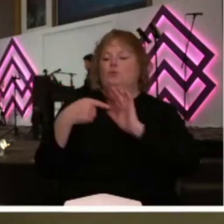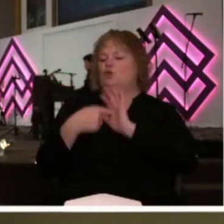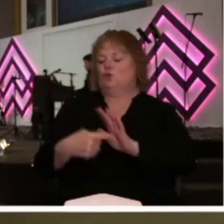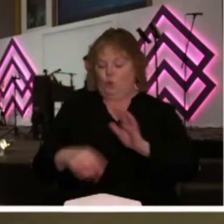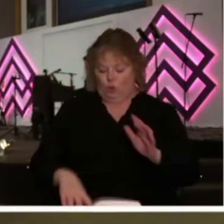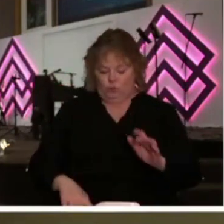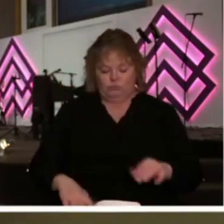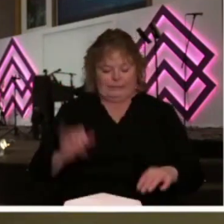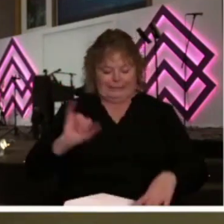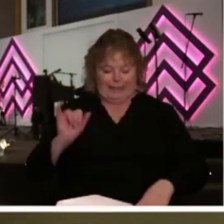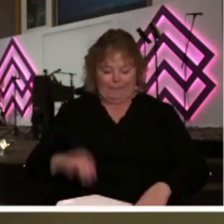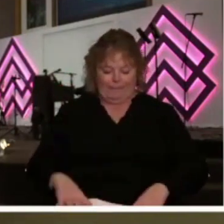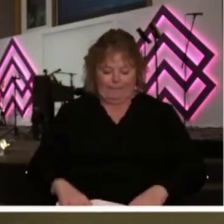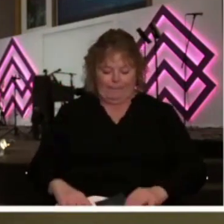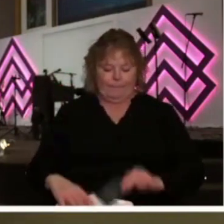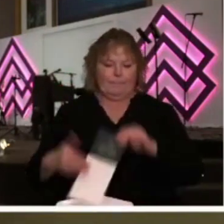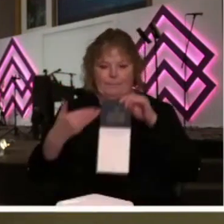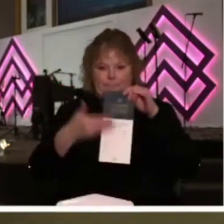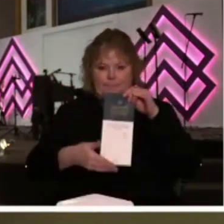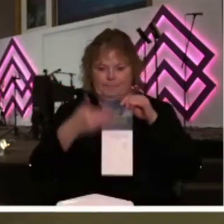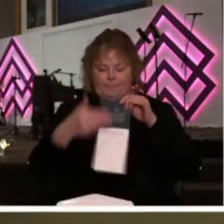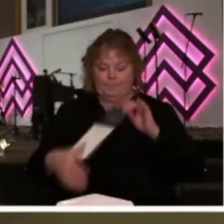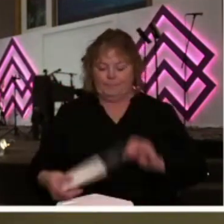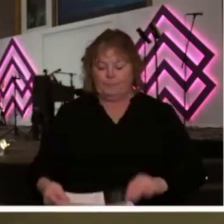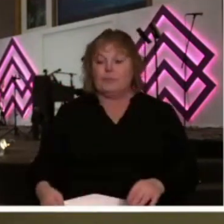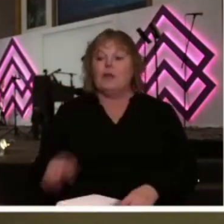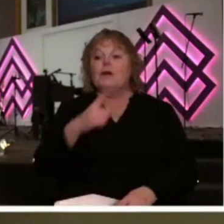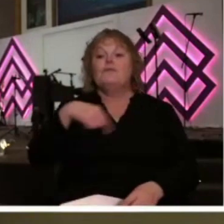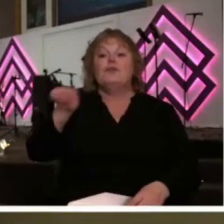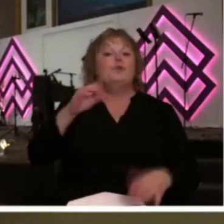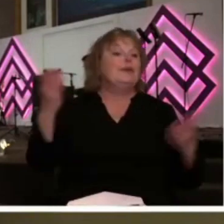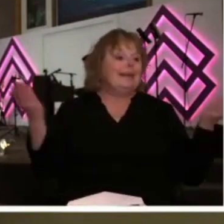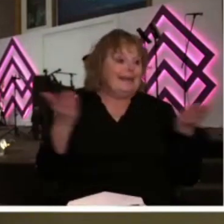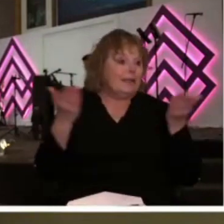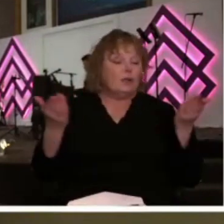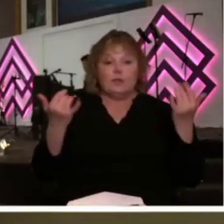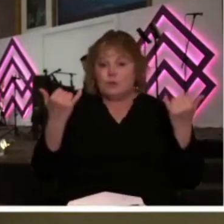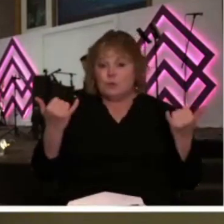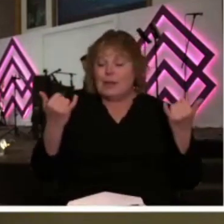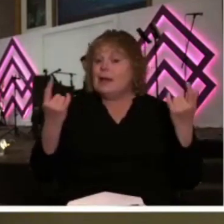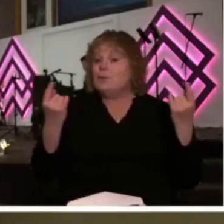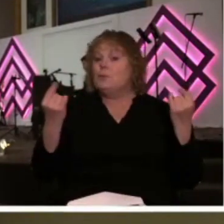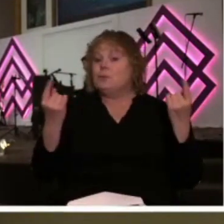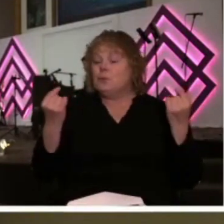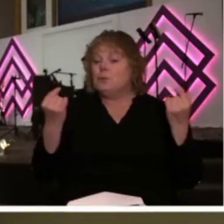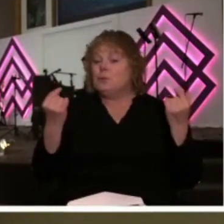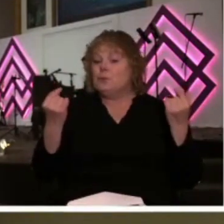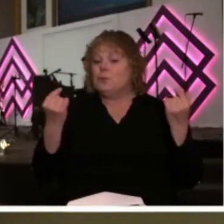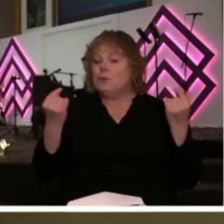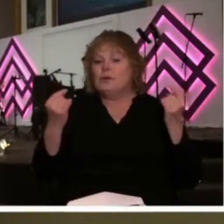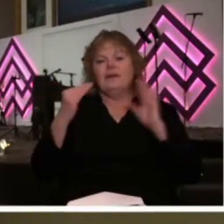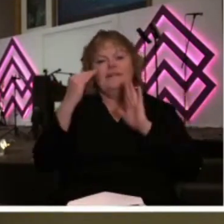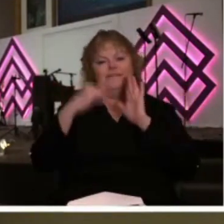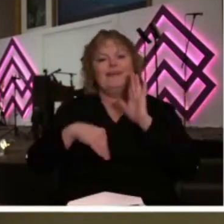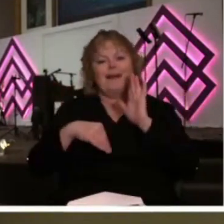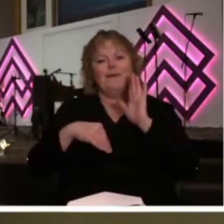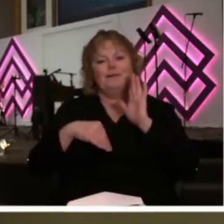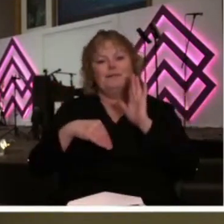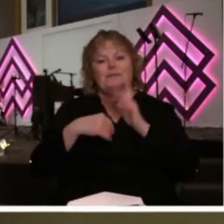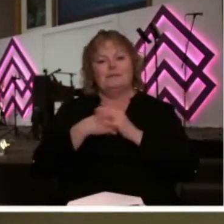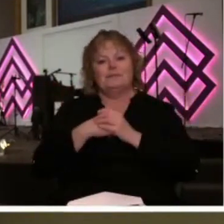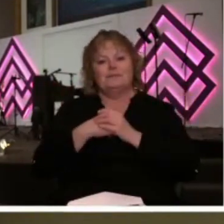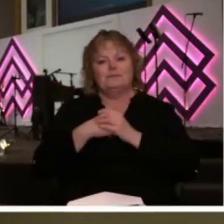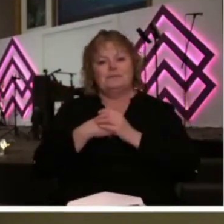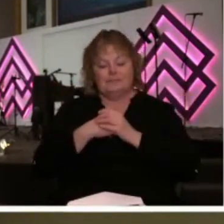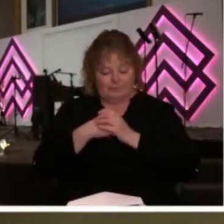you instructions. For those of you that are here in person, we encourage you to fill out a pledge form that is